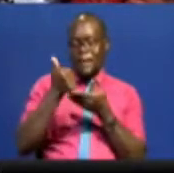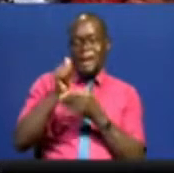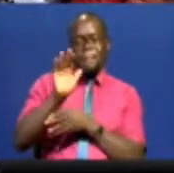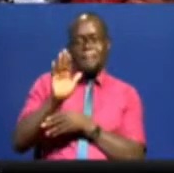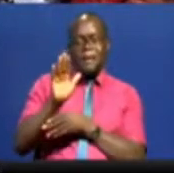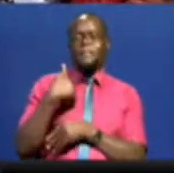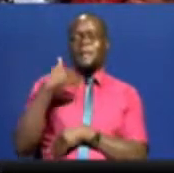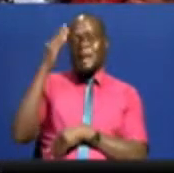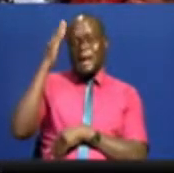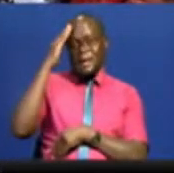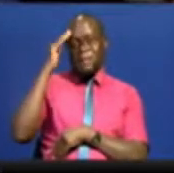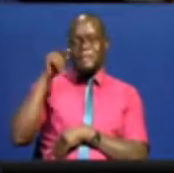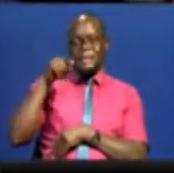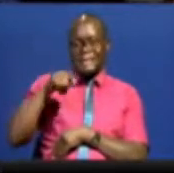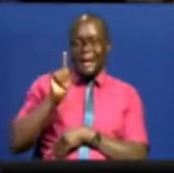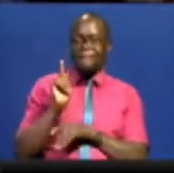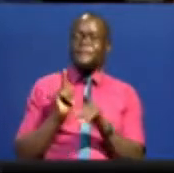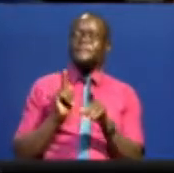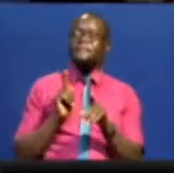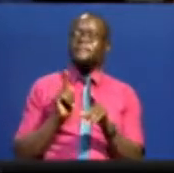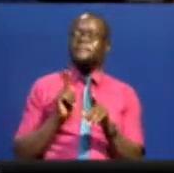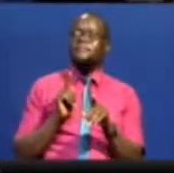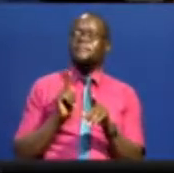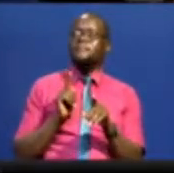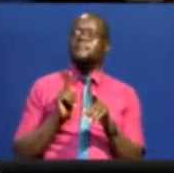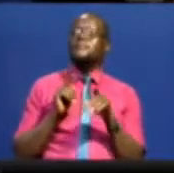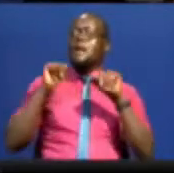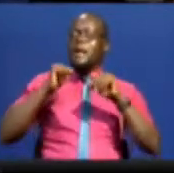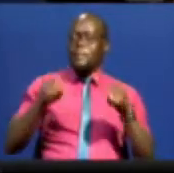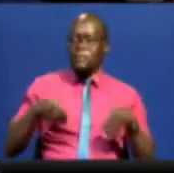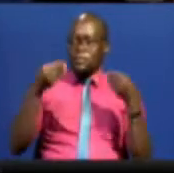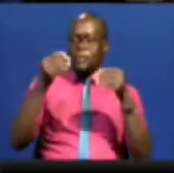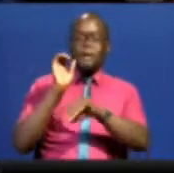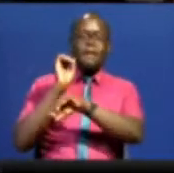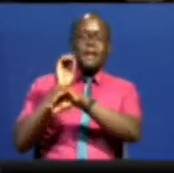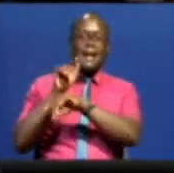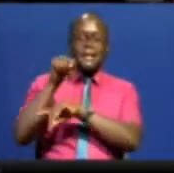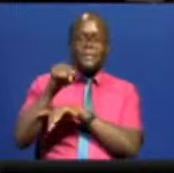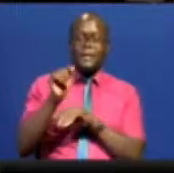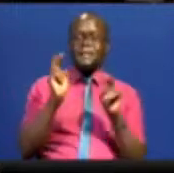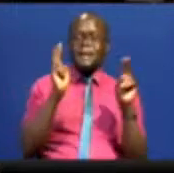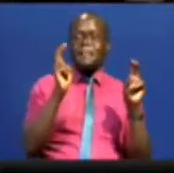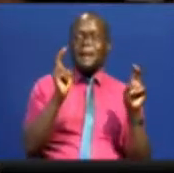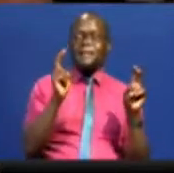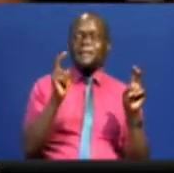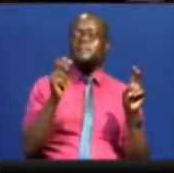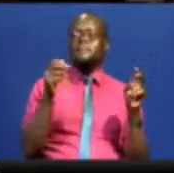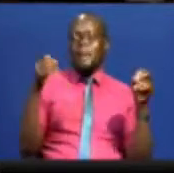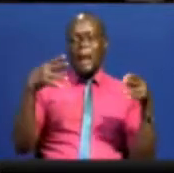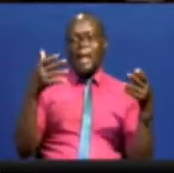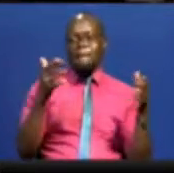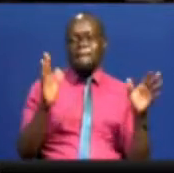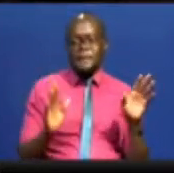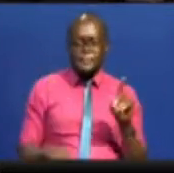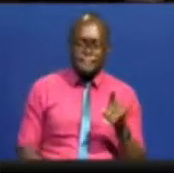I know you are for sure able to give guidance on this matter. I have got no doubt